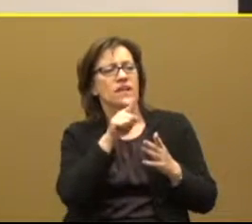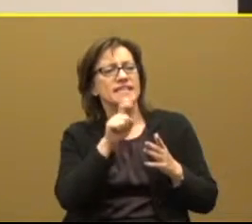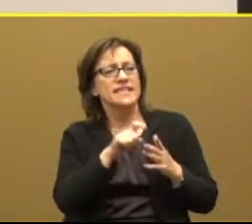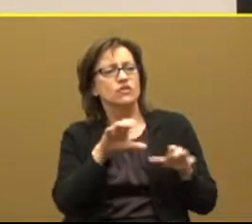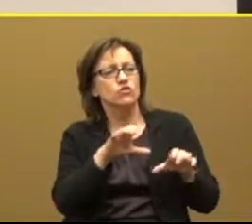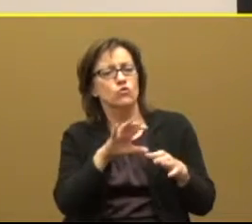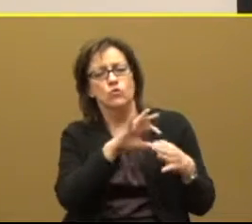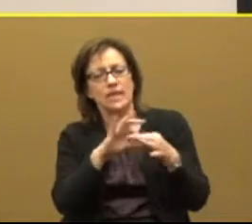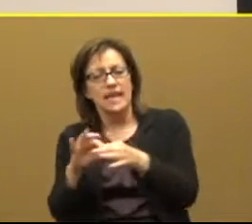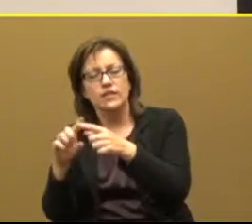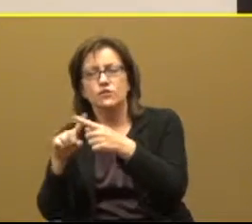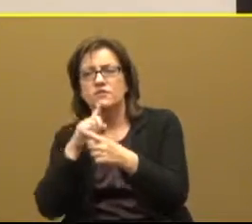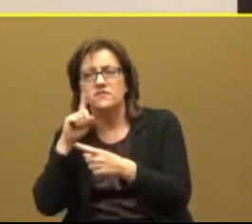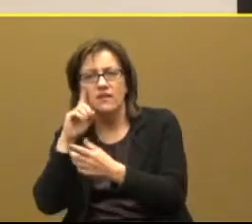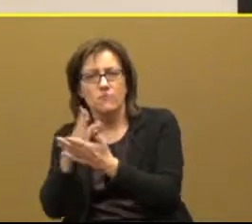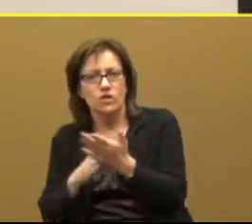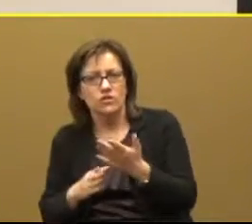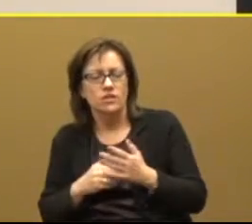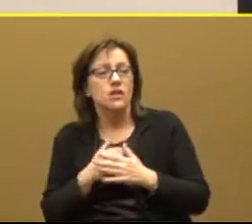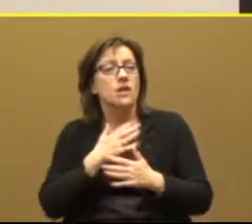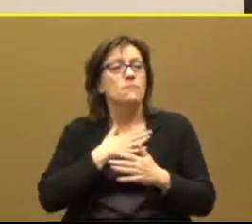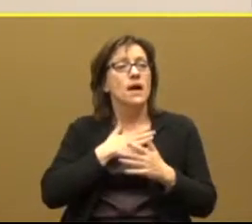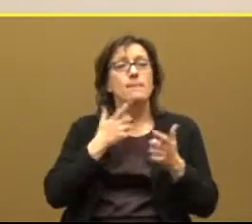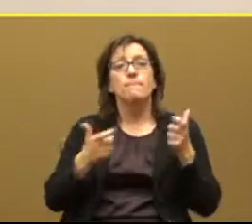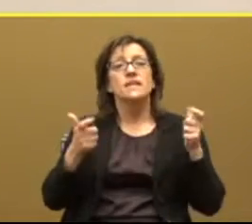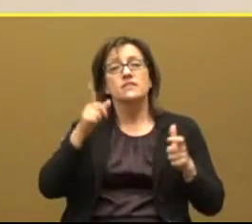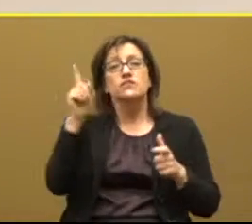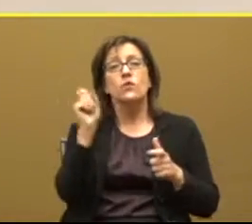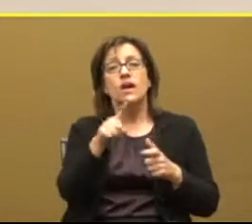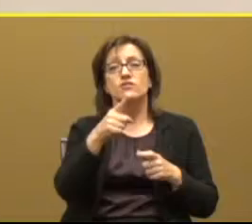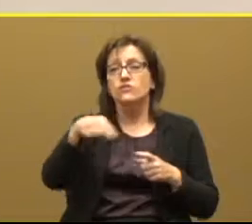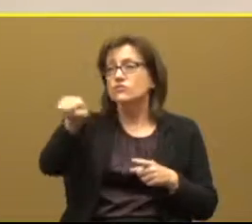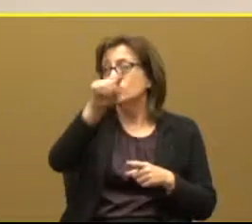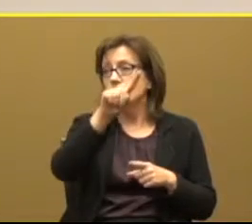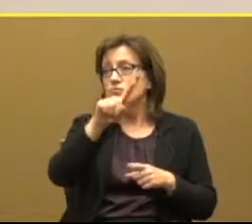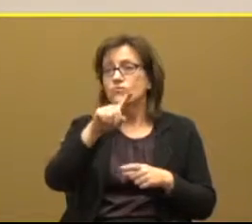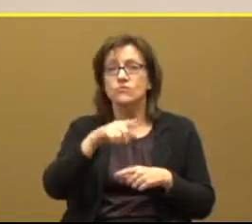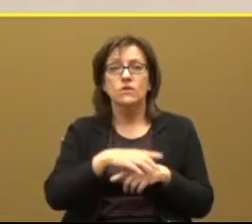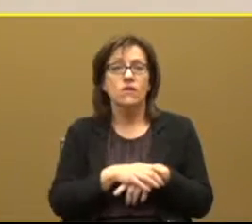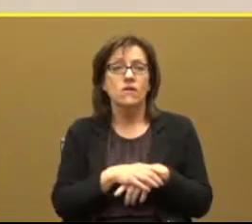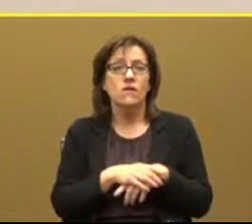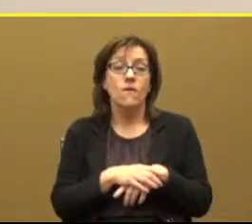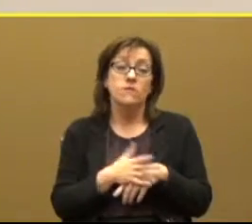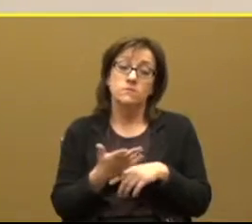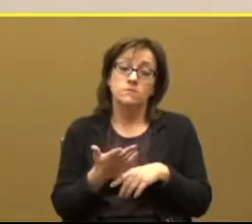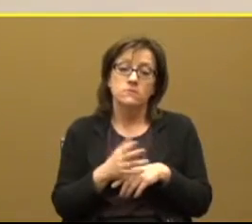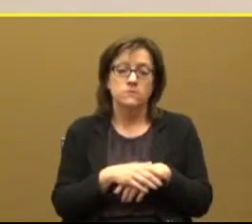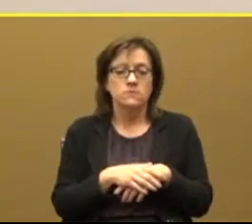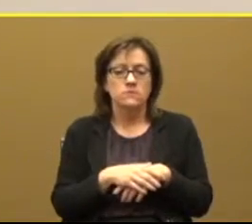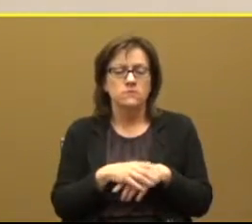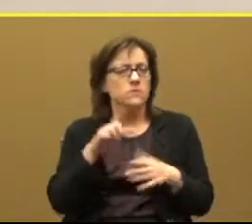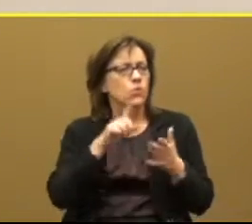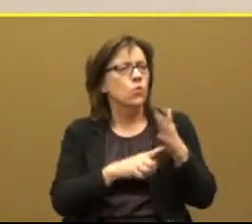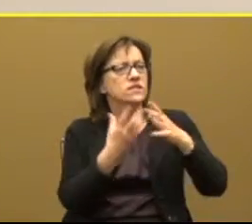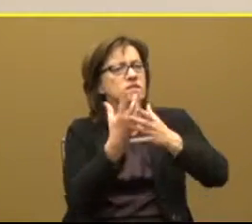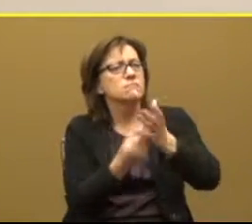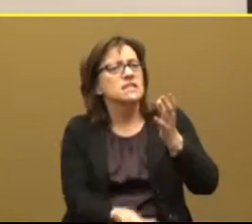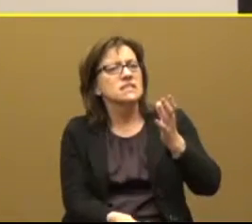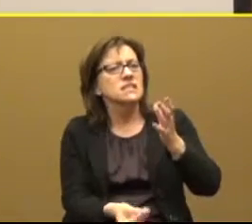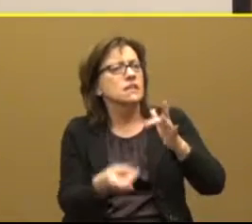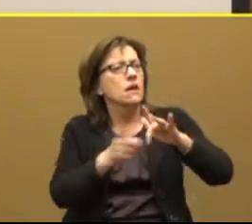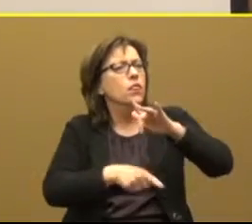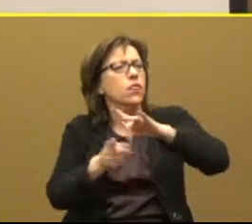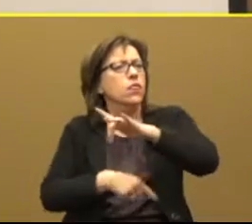piece. My biggest question to you all at that table right now is what's missing from the